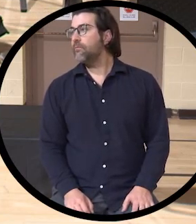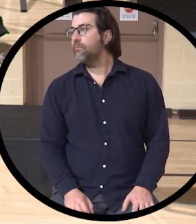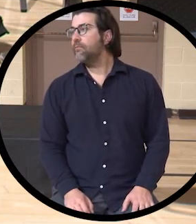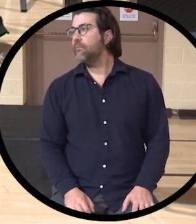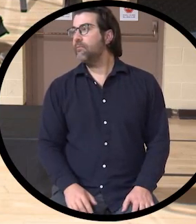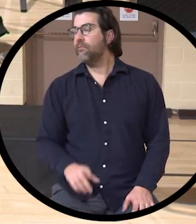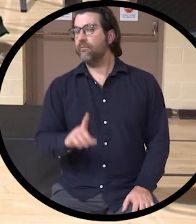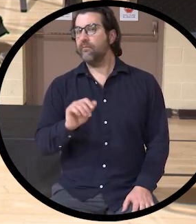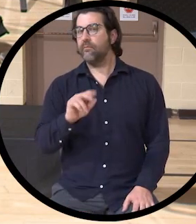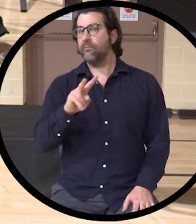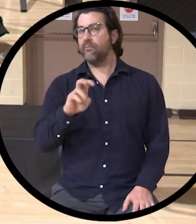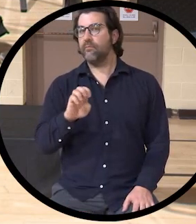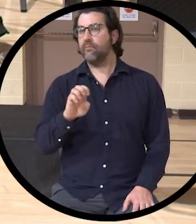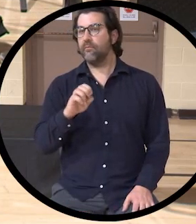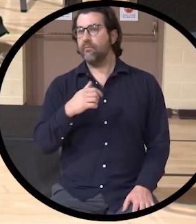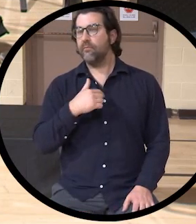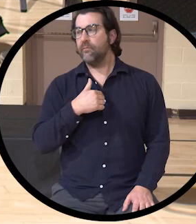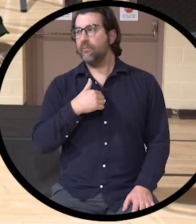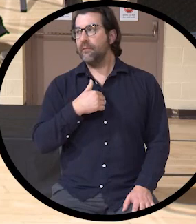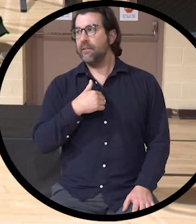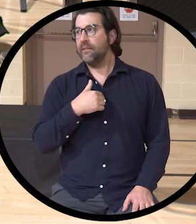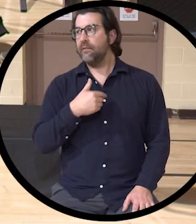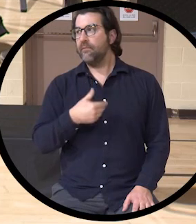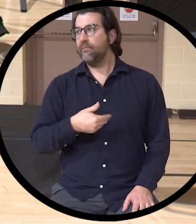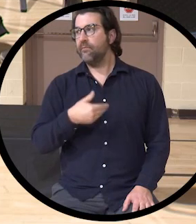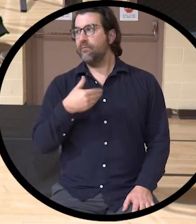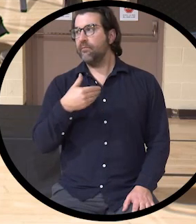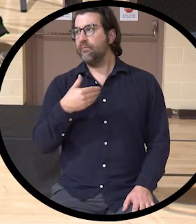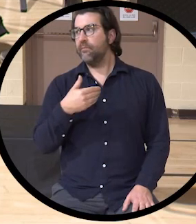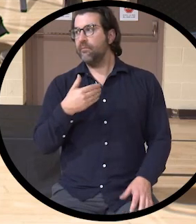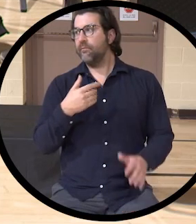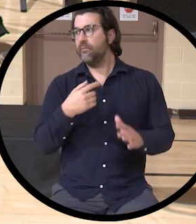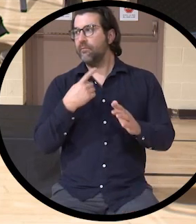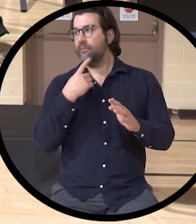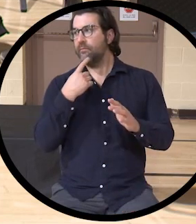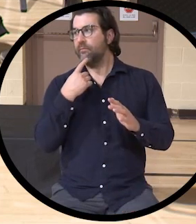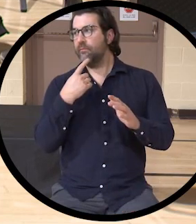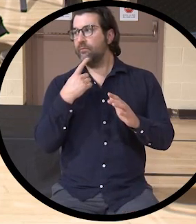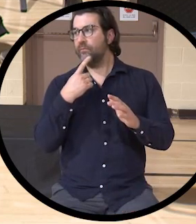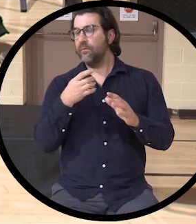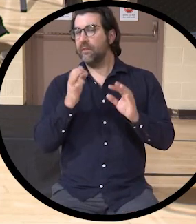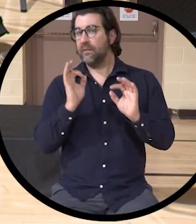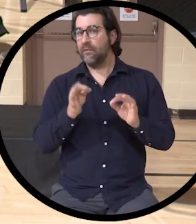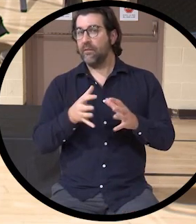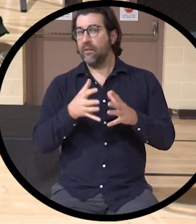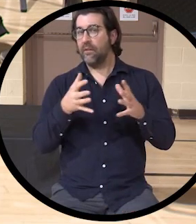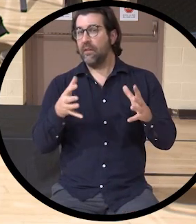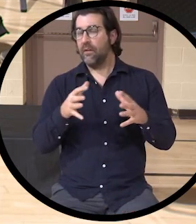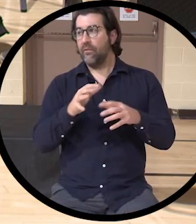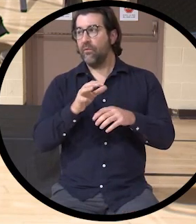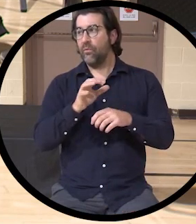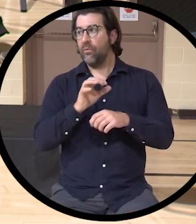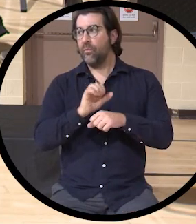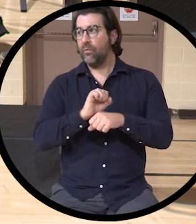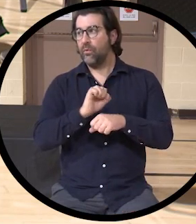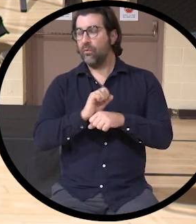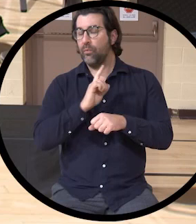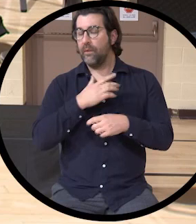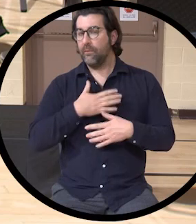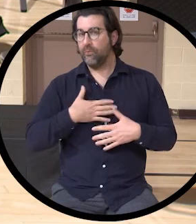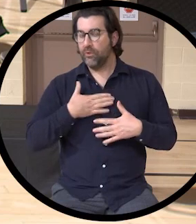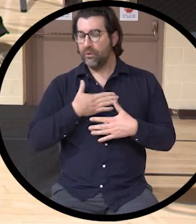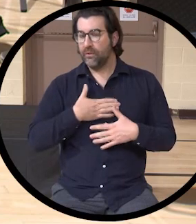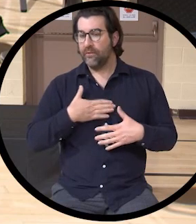Anglero. So echoing, there's definitely a lot of work going on here, very appreciative.